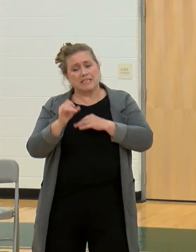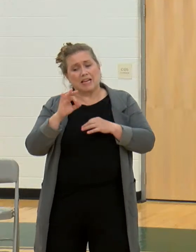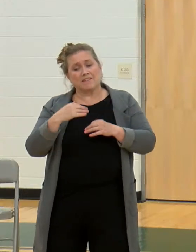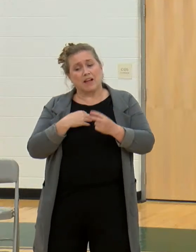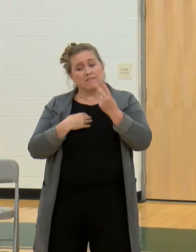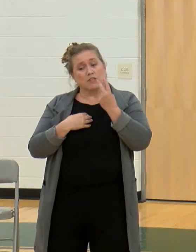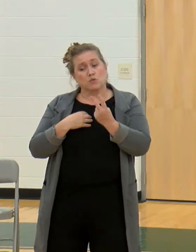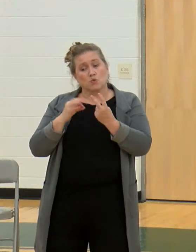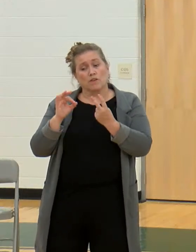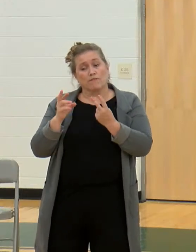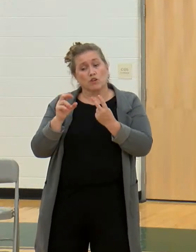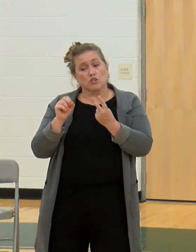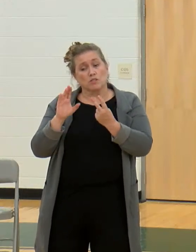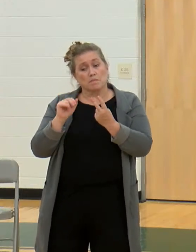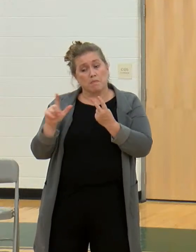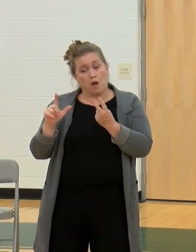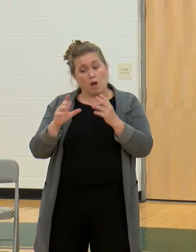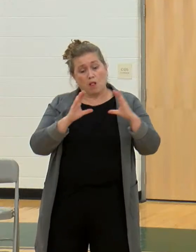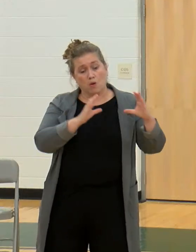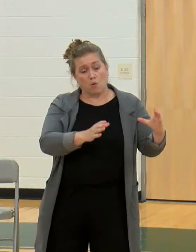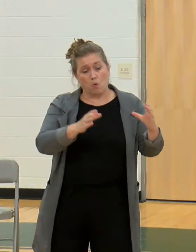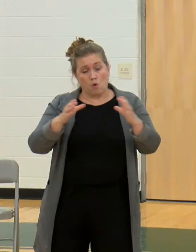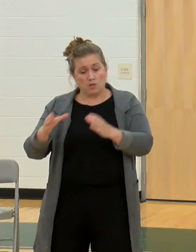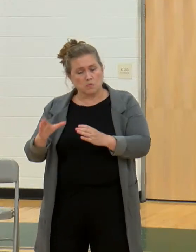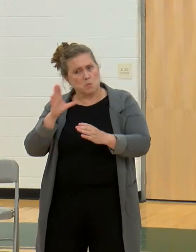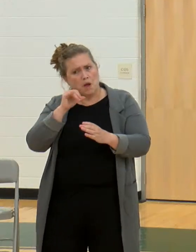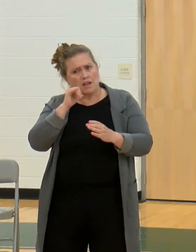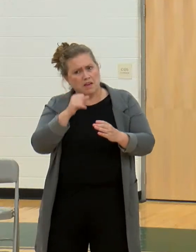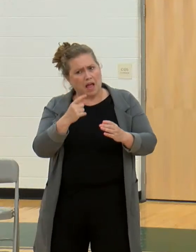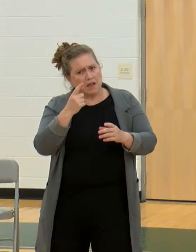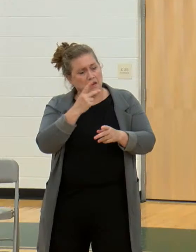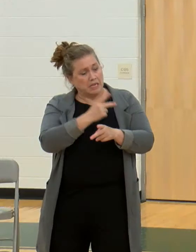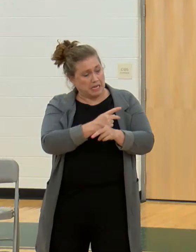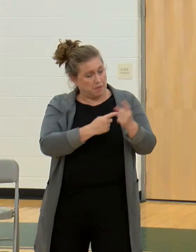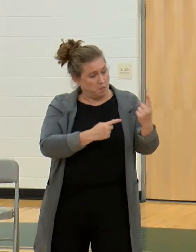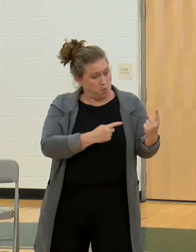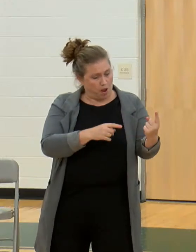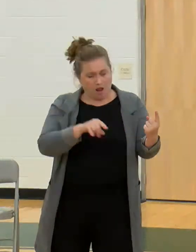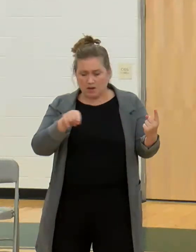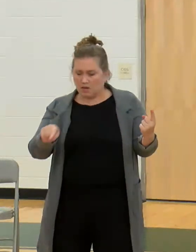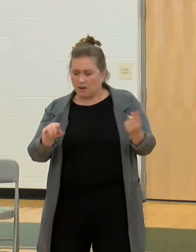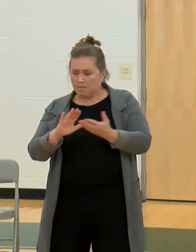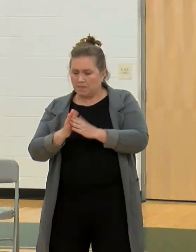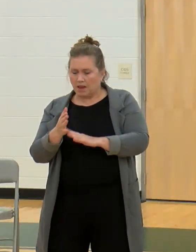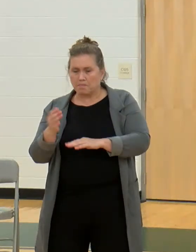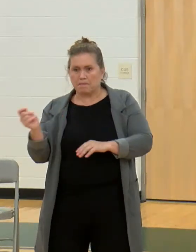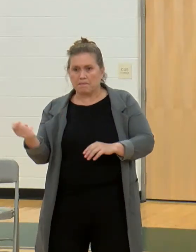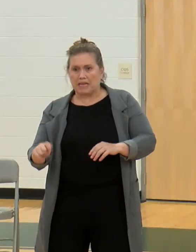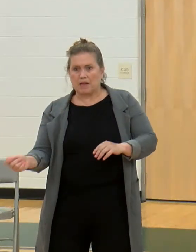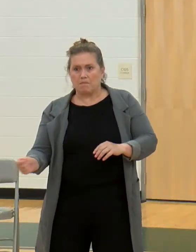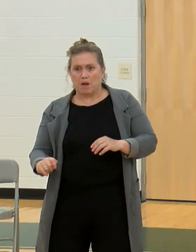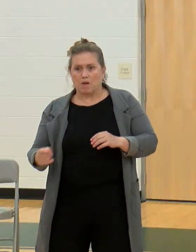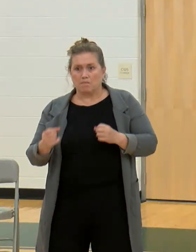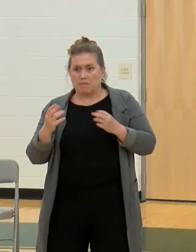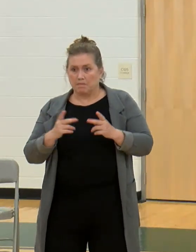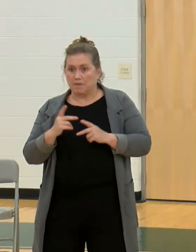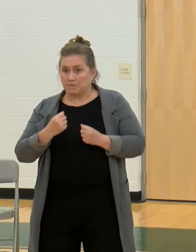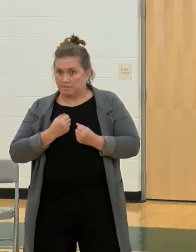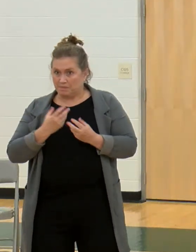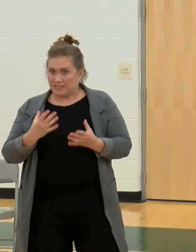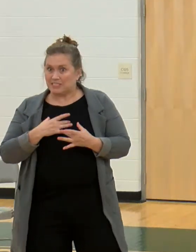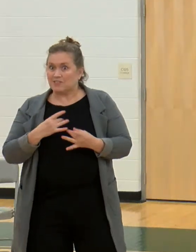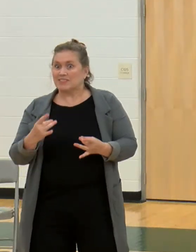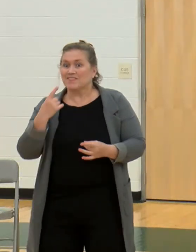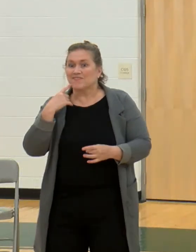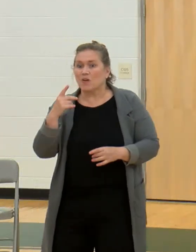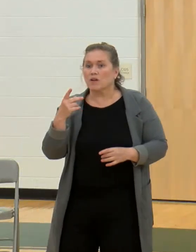gotcha. So my understanding was that, most of what people have expressed interest in is playing